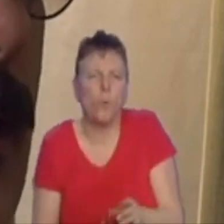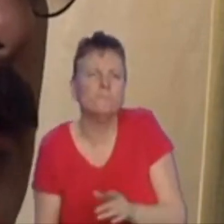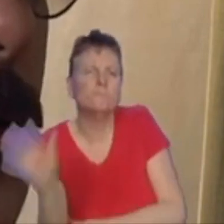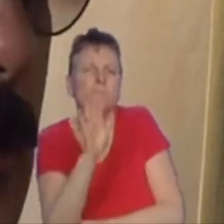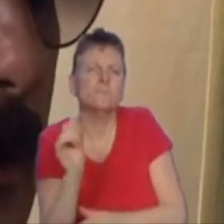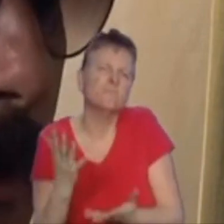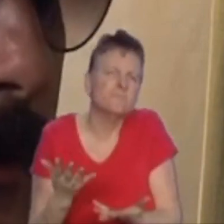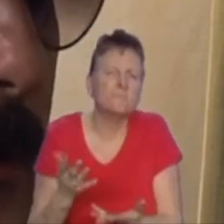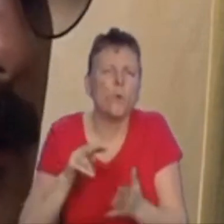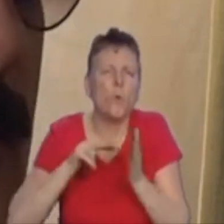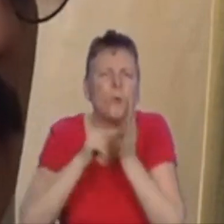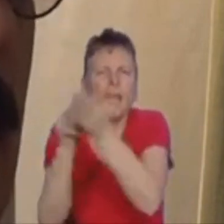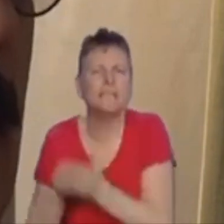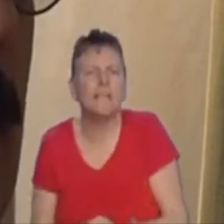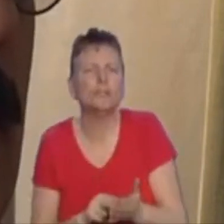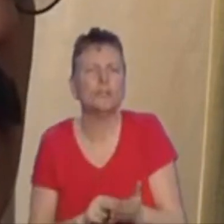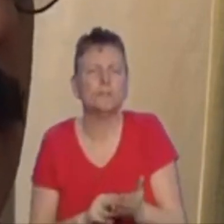for state organisations.